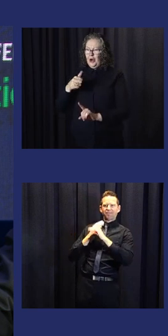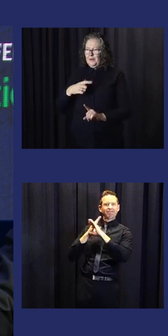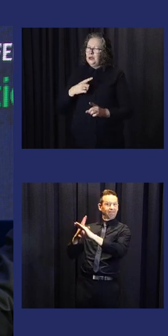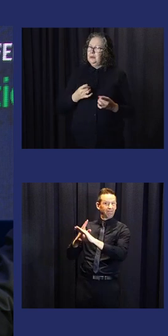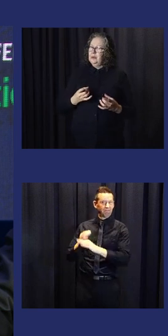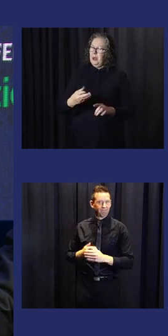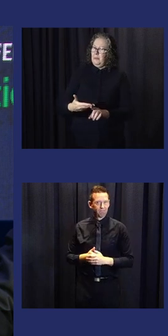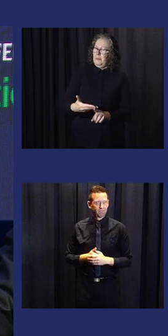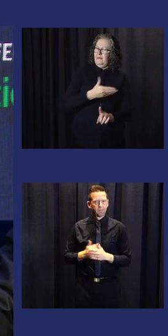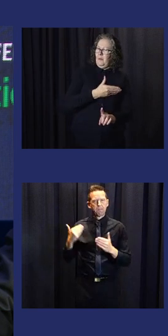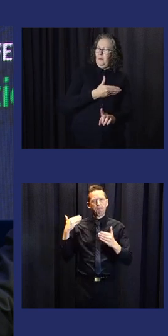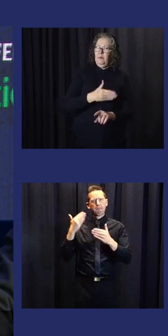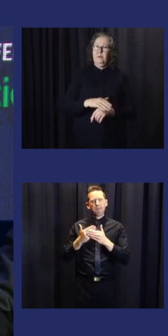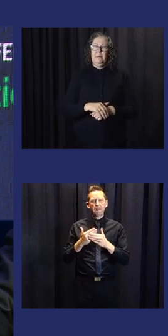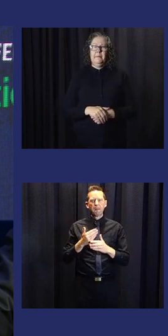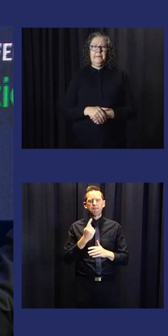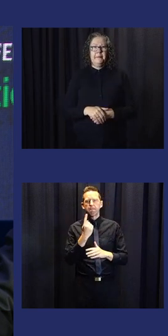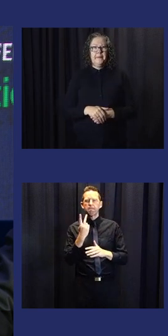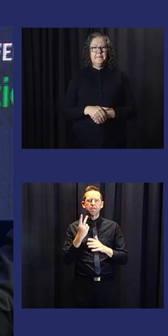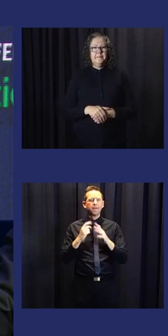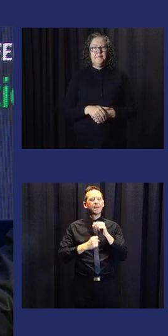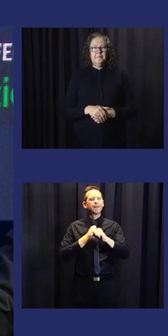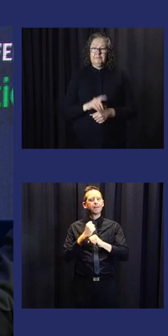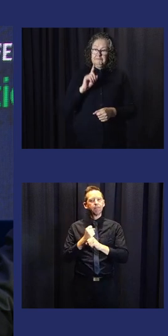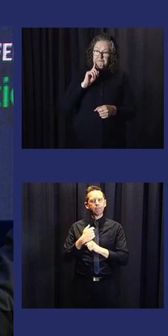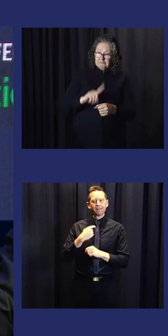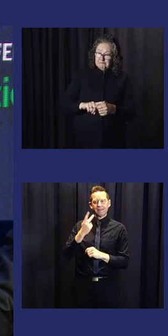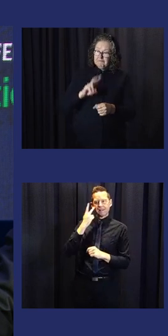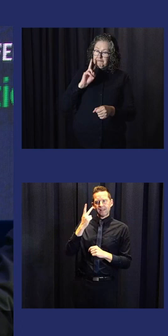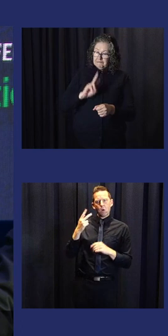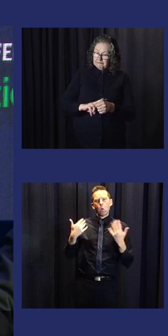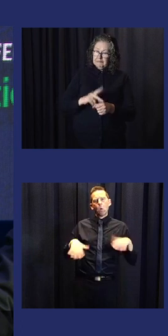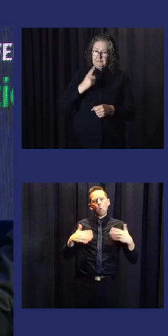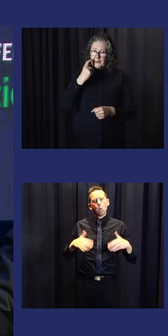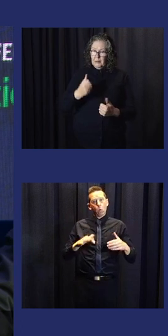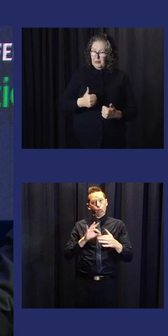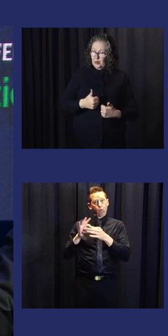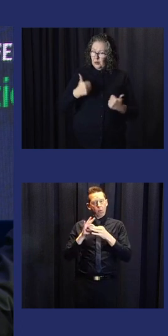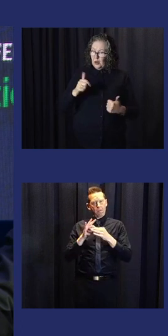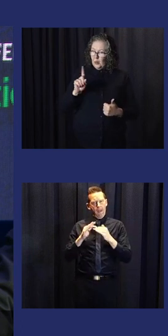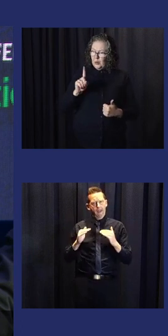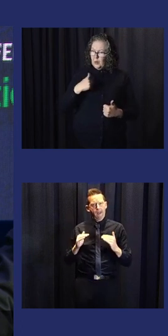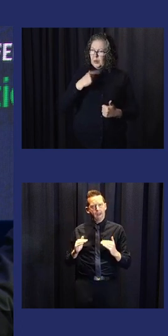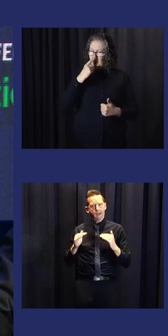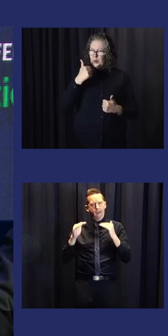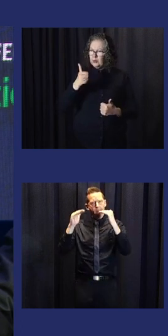that we found very useful in the last few years is being able to have high-level relationships with